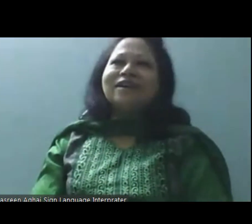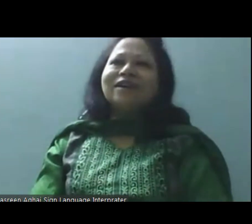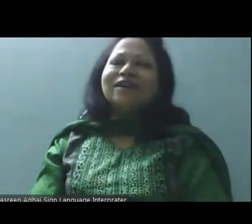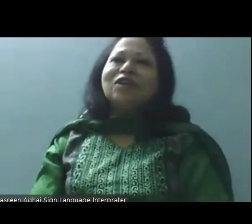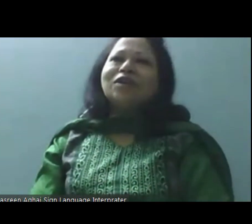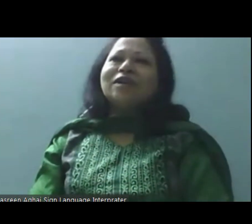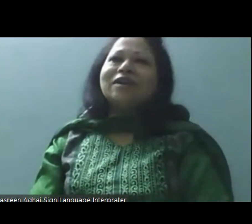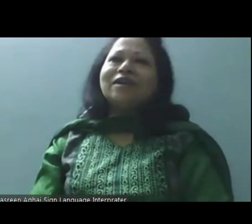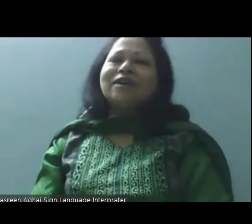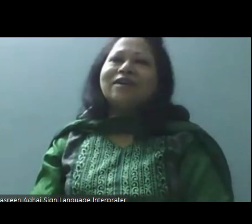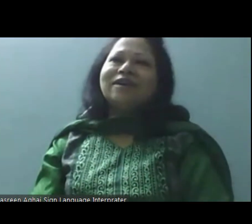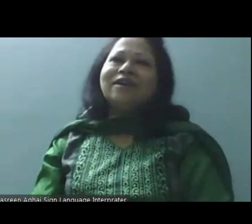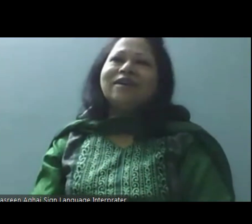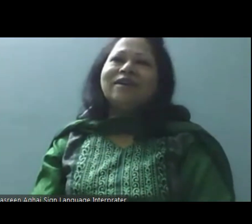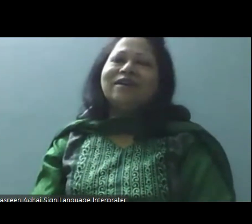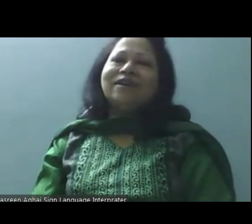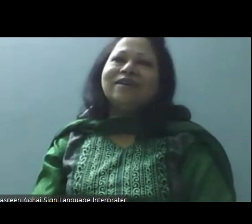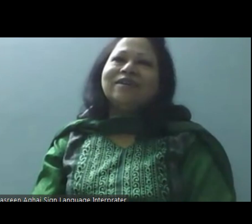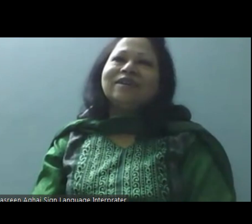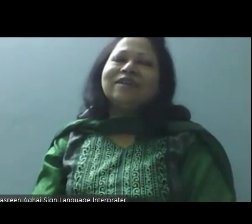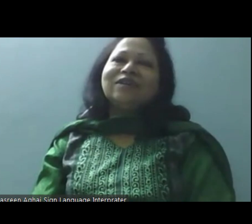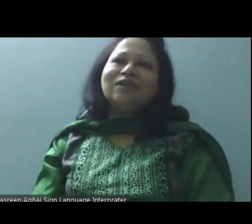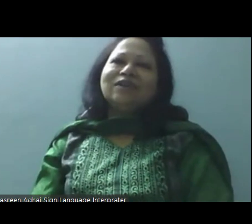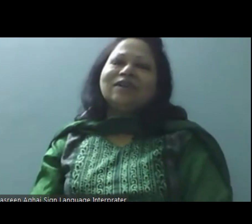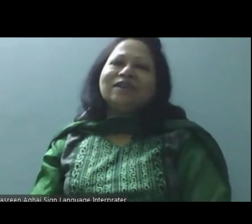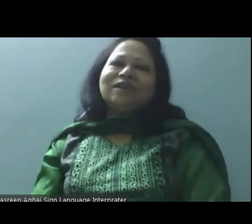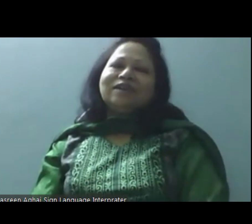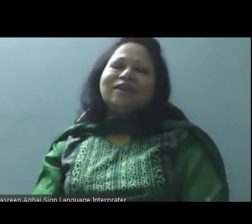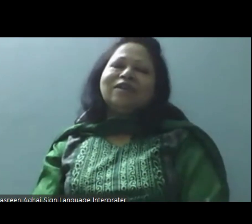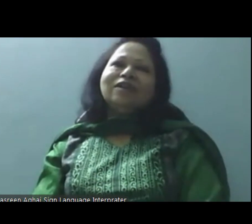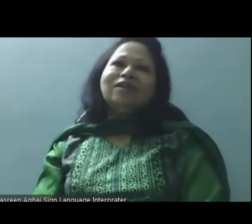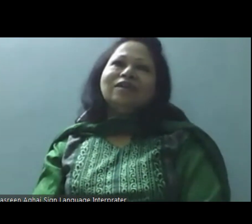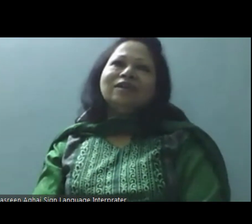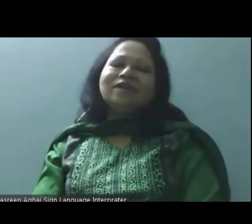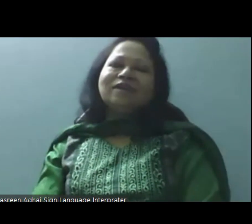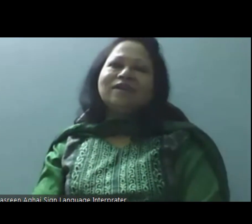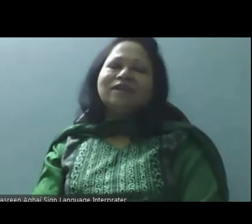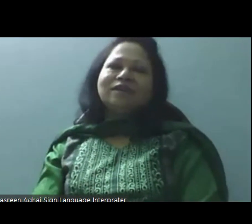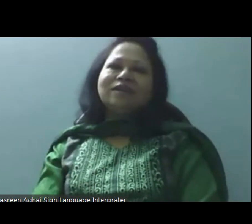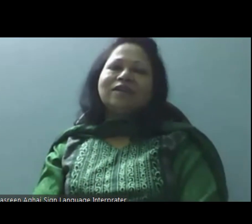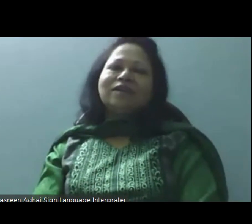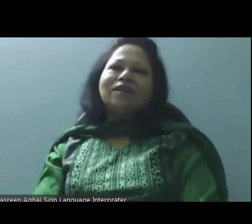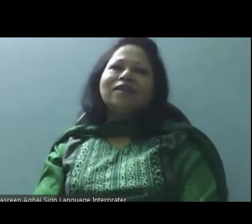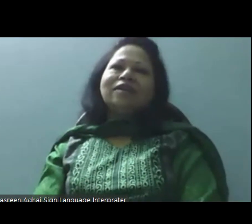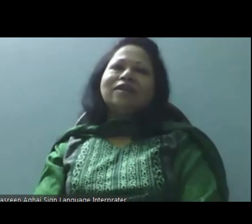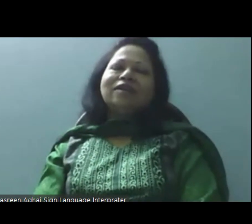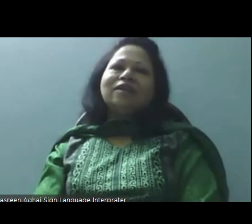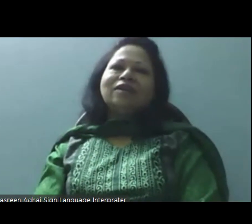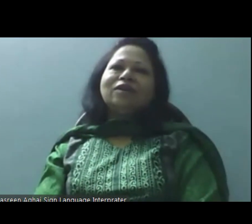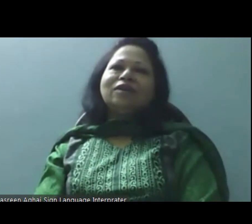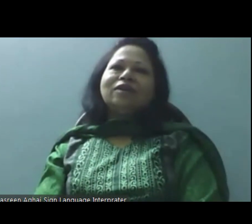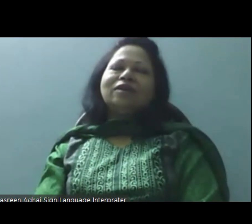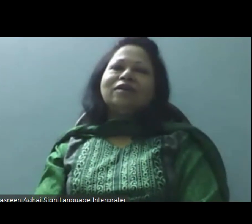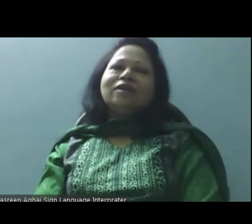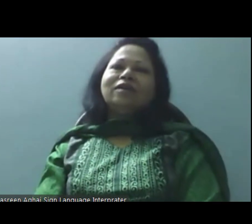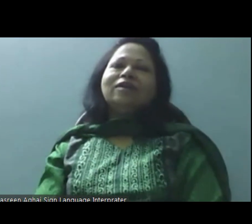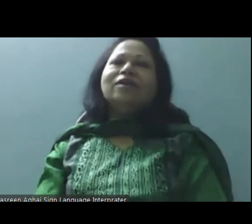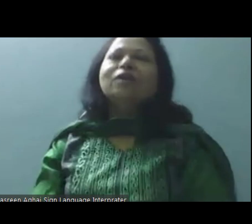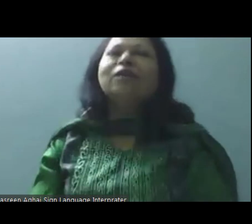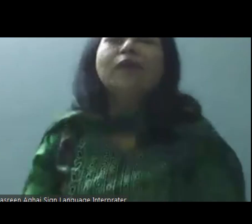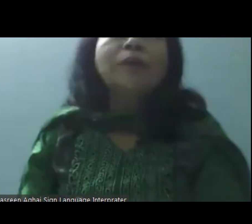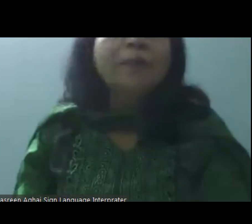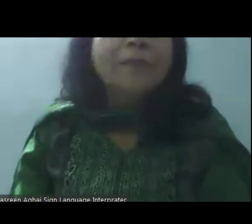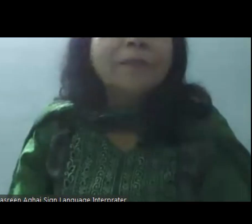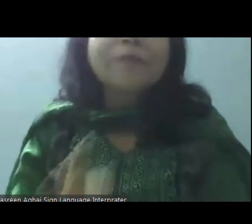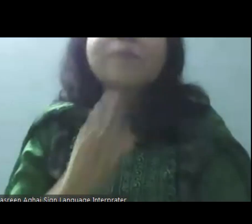If you can wrap up, so I think because we've got other participants, panelists waiting as well. So Okay, thank you for your invitation, and